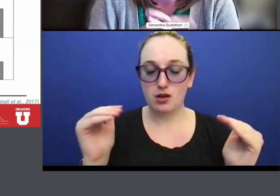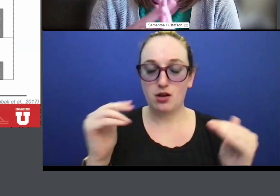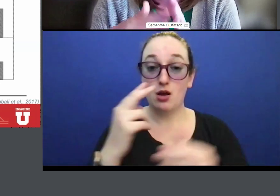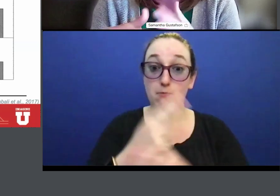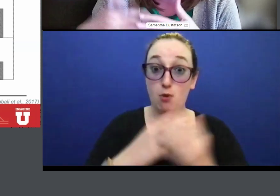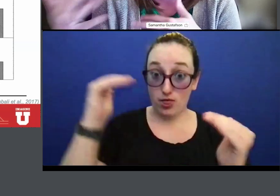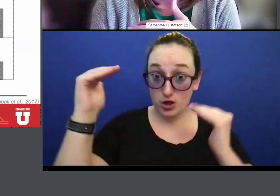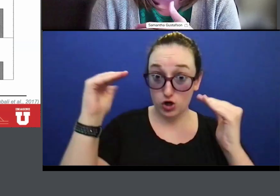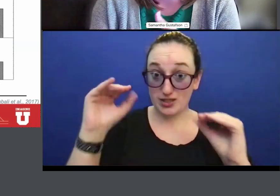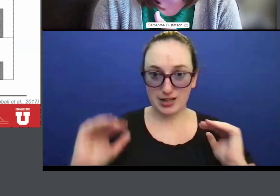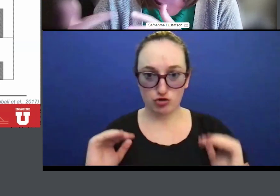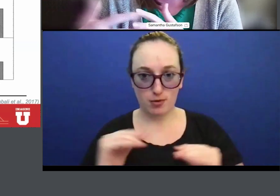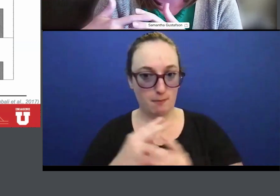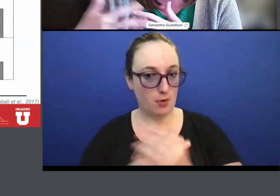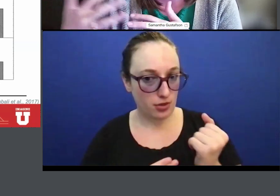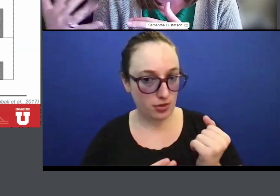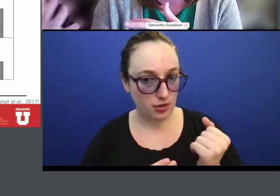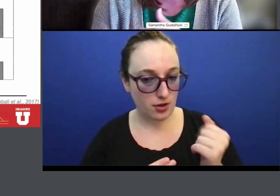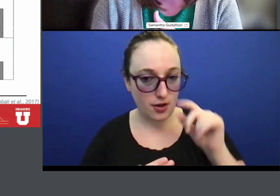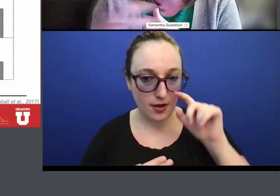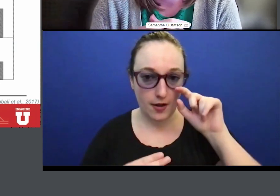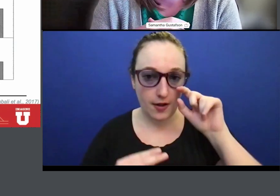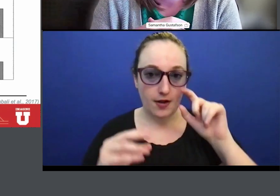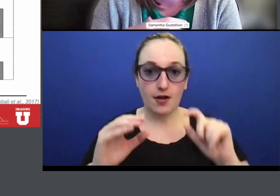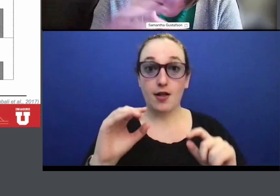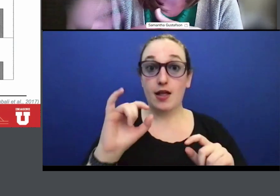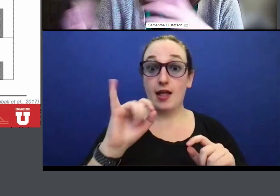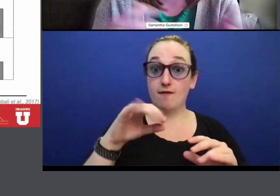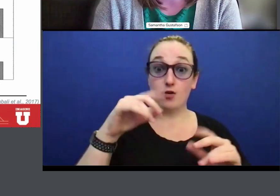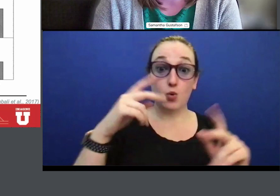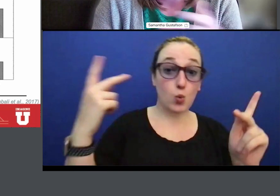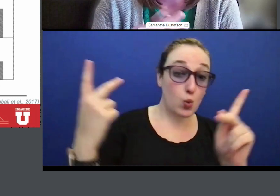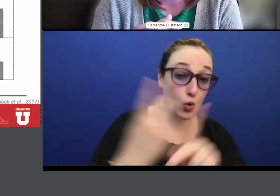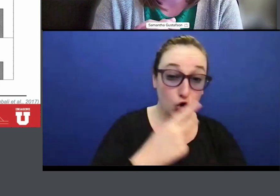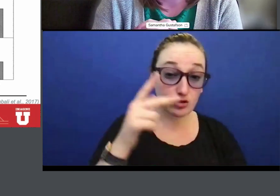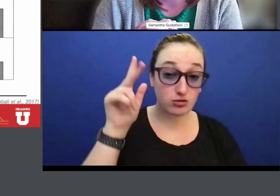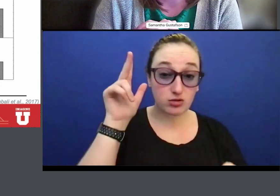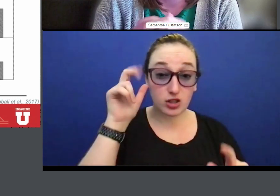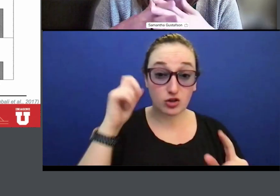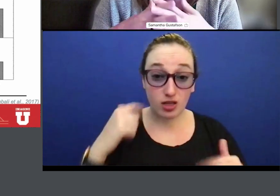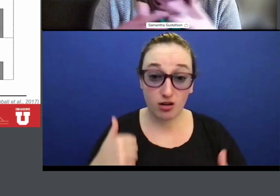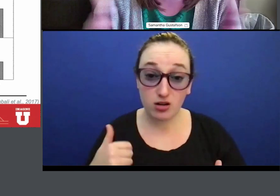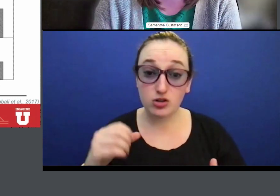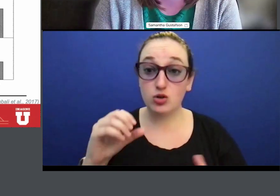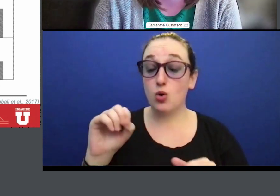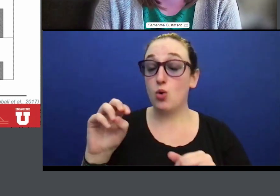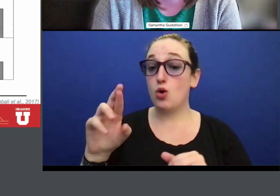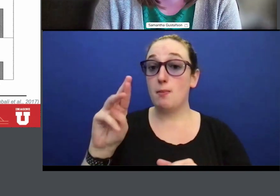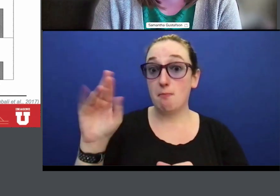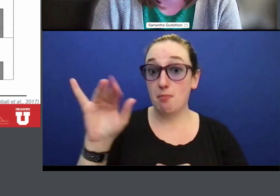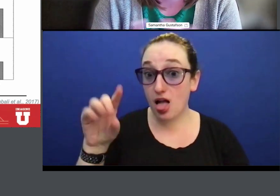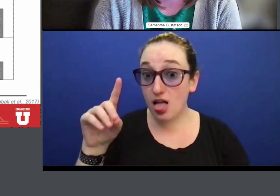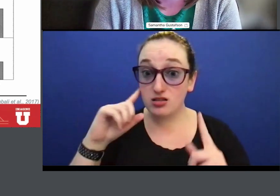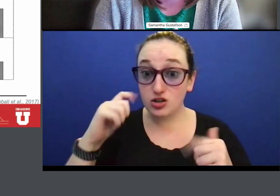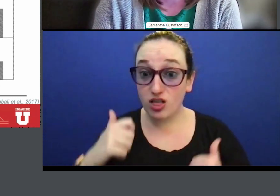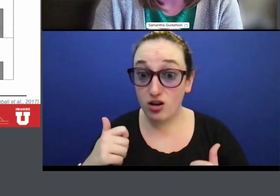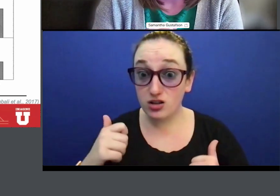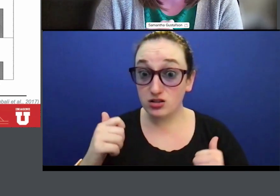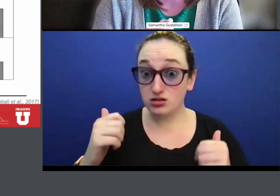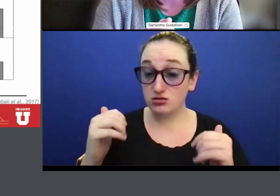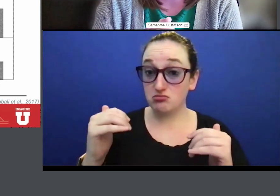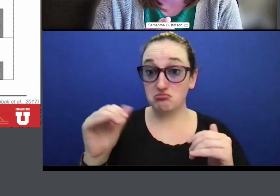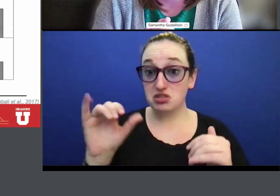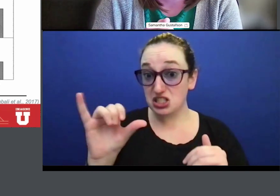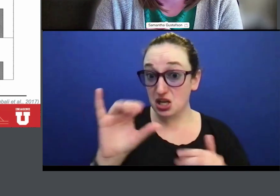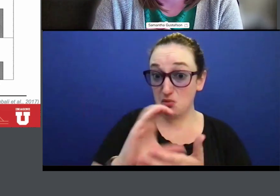see more listening related fatigue and more severe hearing loss or in more mild hearing loss. There's no association that we've found